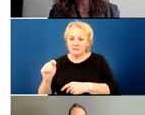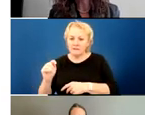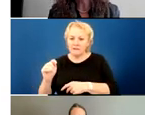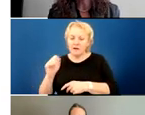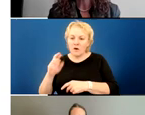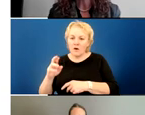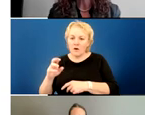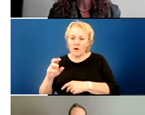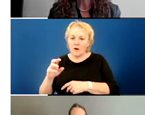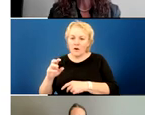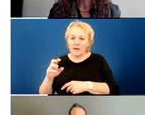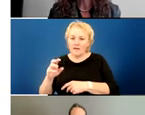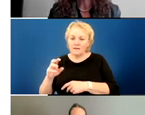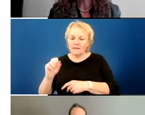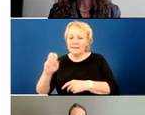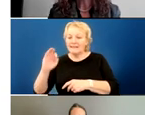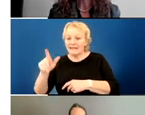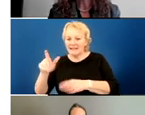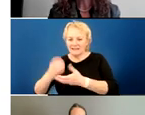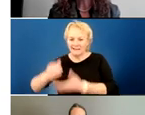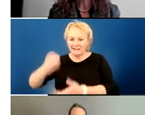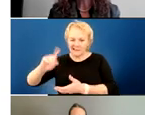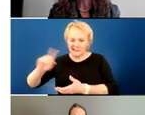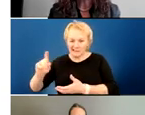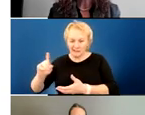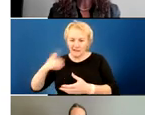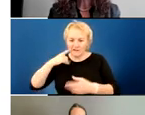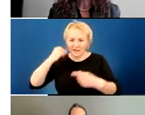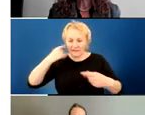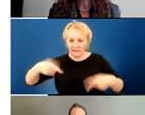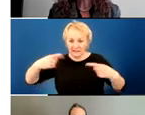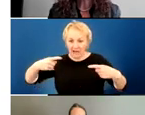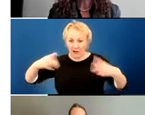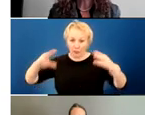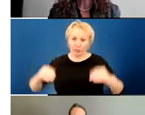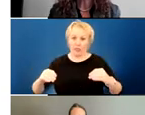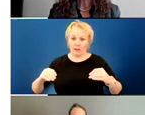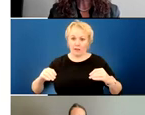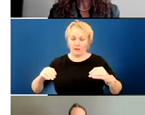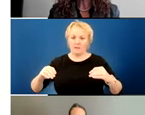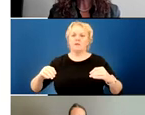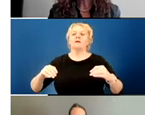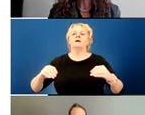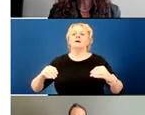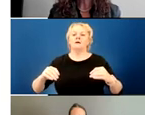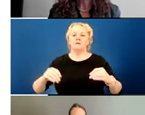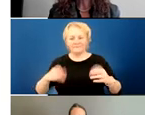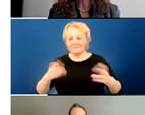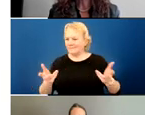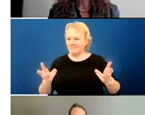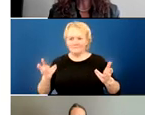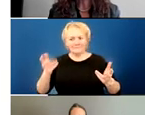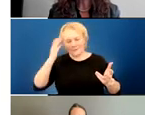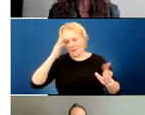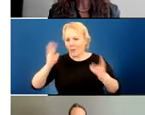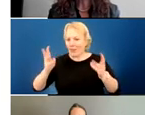of sealant because, you know, when there's storms, there's debris on the ground. And so if